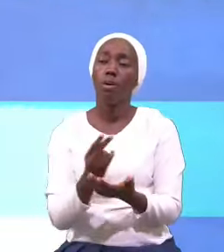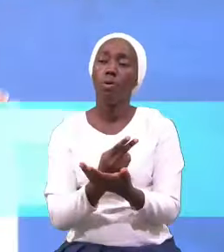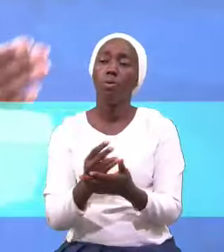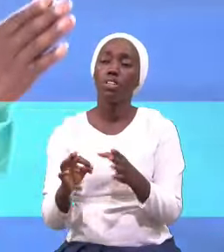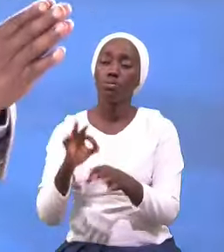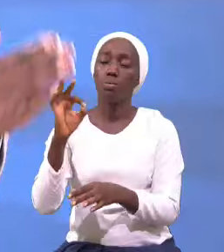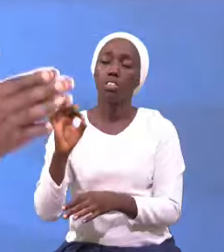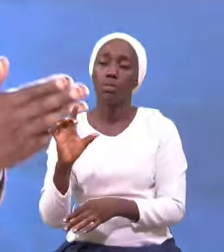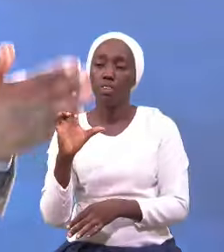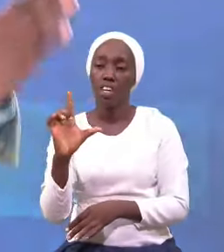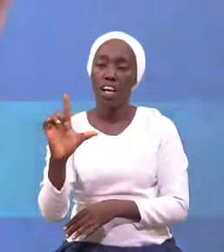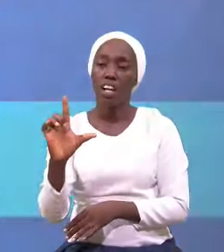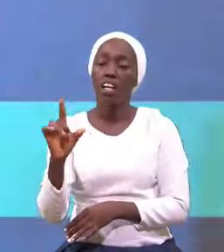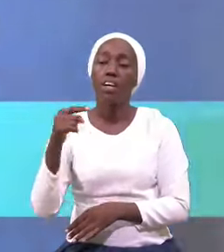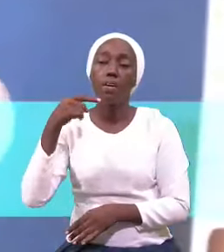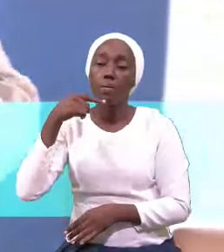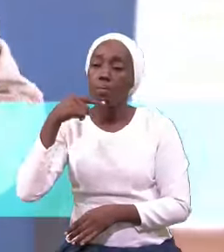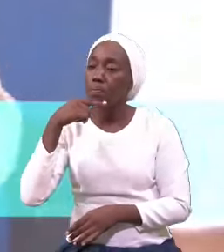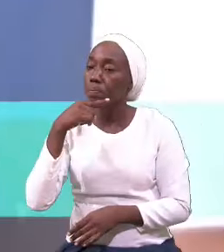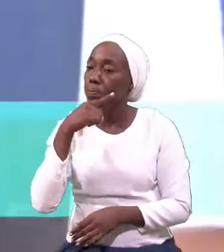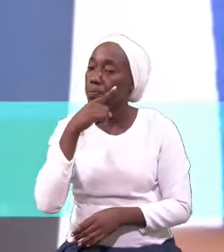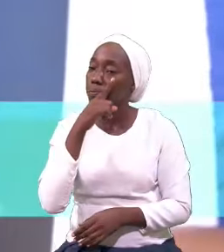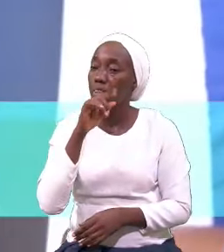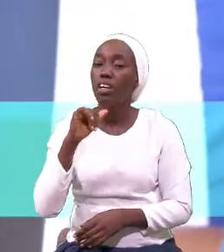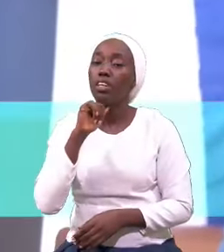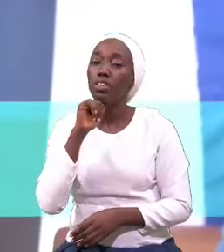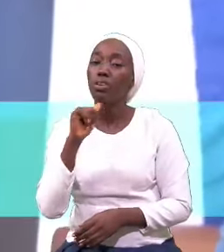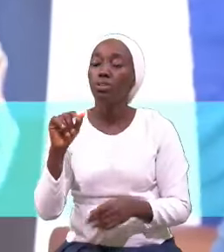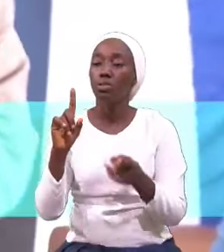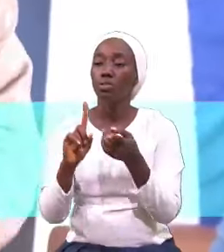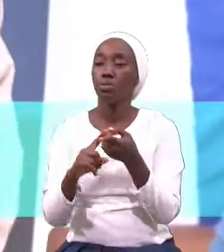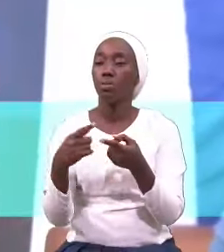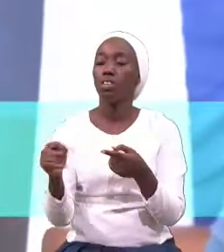El, lie not to the Spirit.